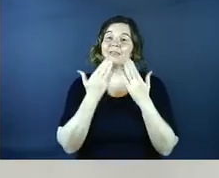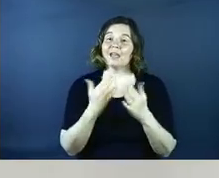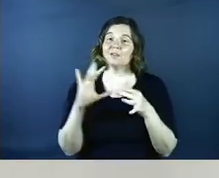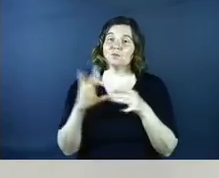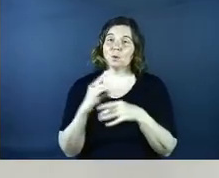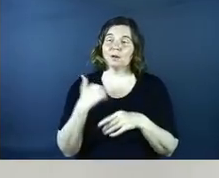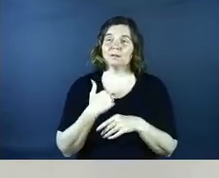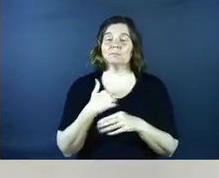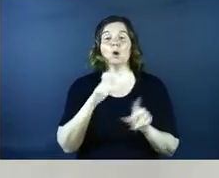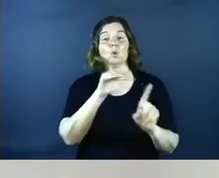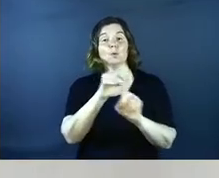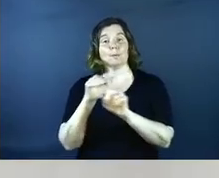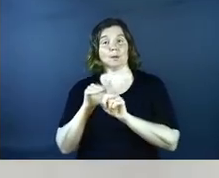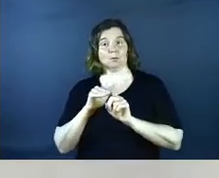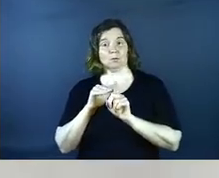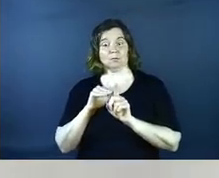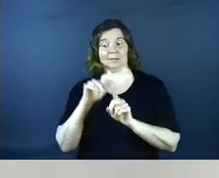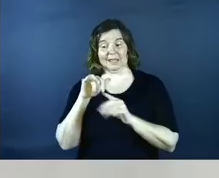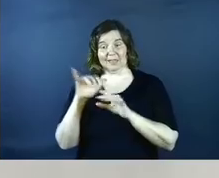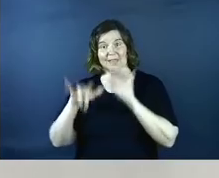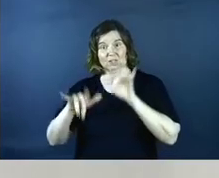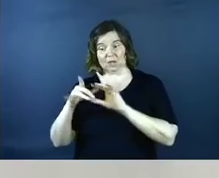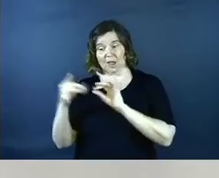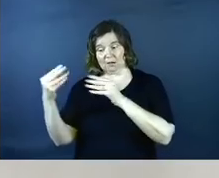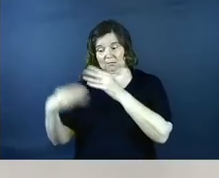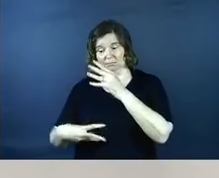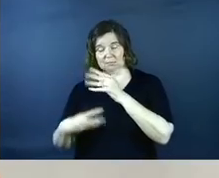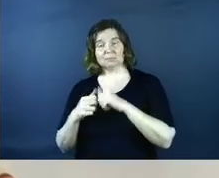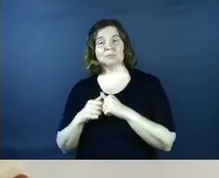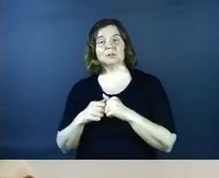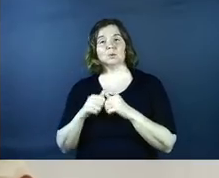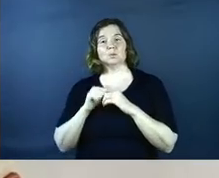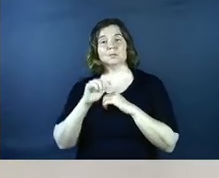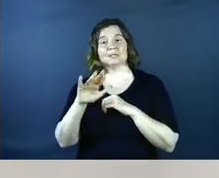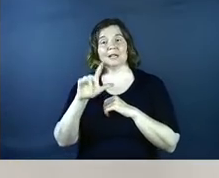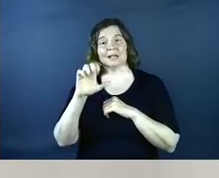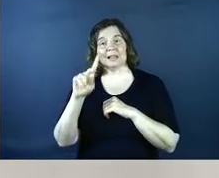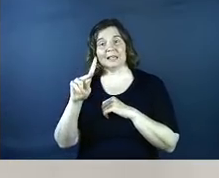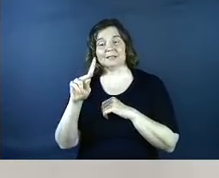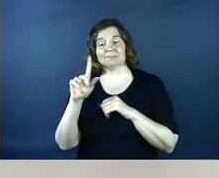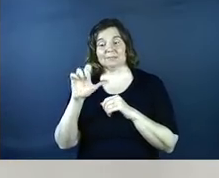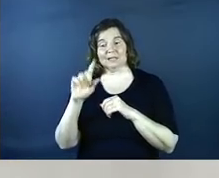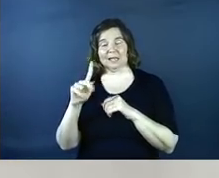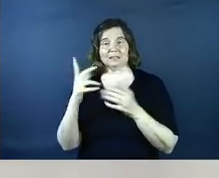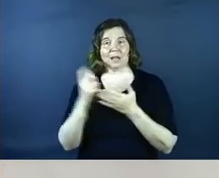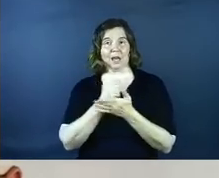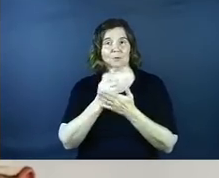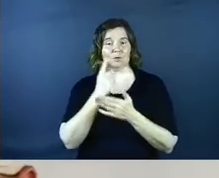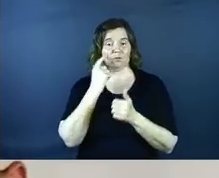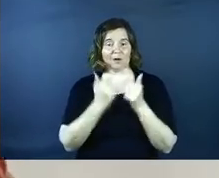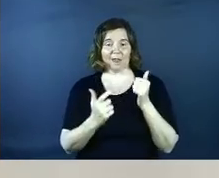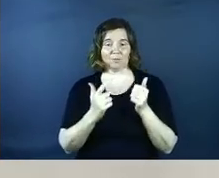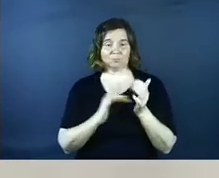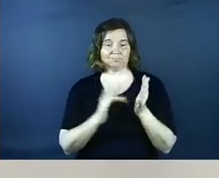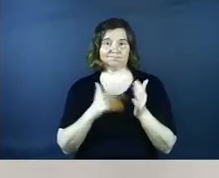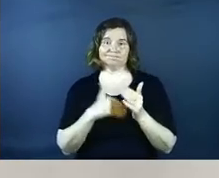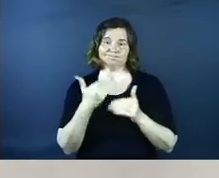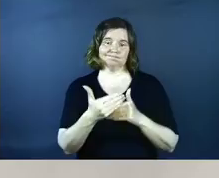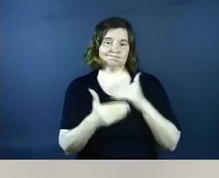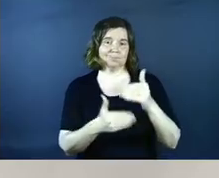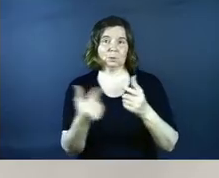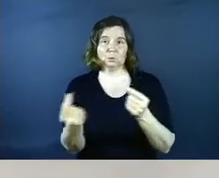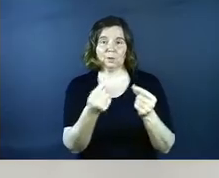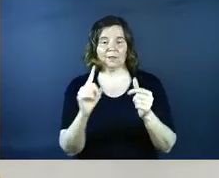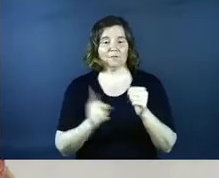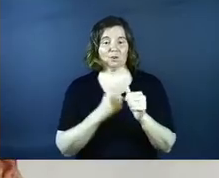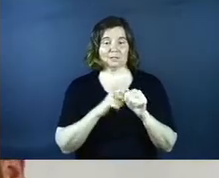us. Reminder for everybody else that in that chat, our hosts are going to be sending out links. So these links are opportunities for everybody to take next steps. So that's for our